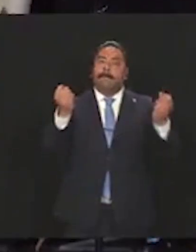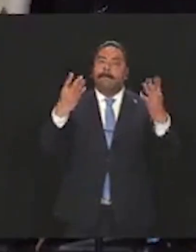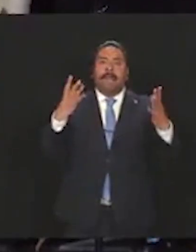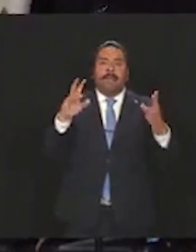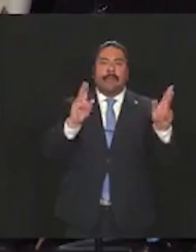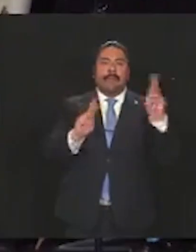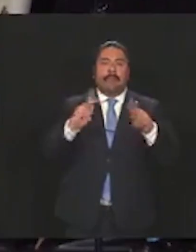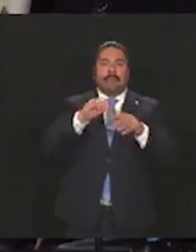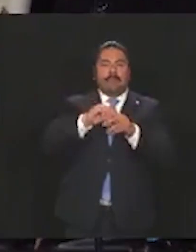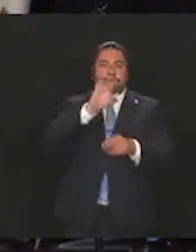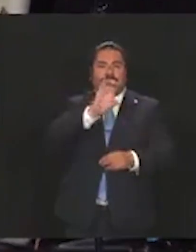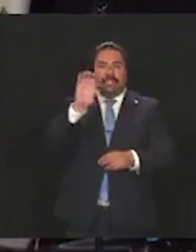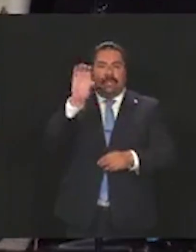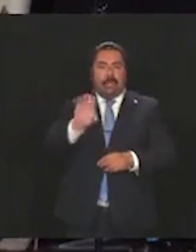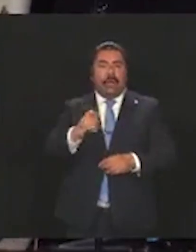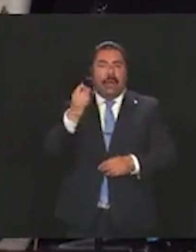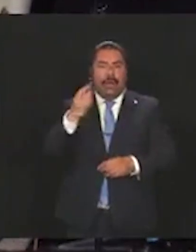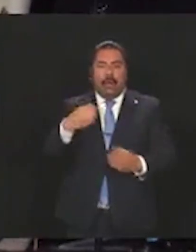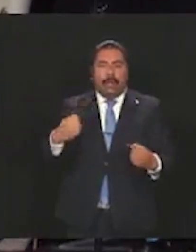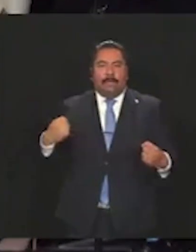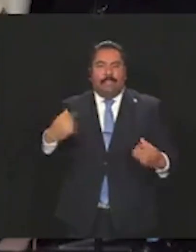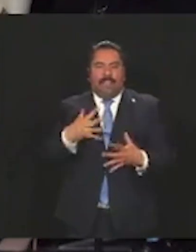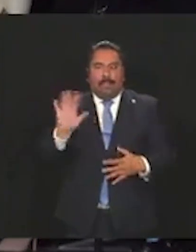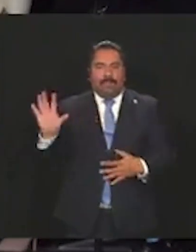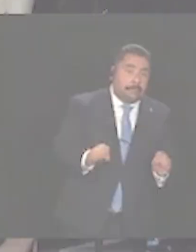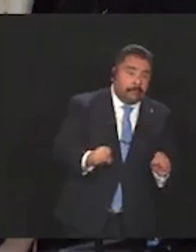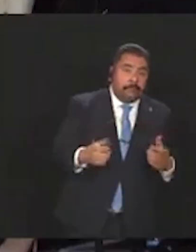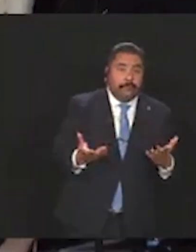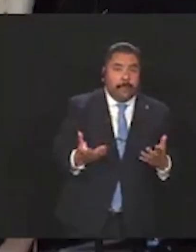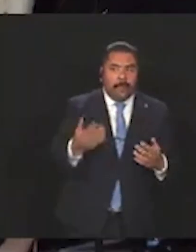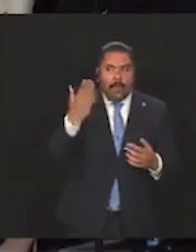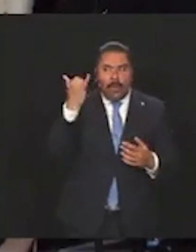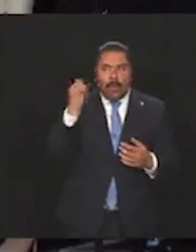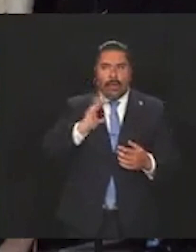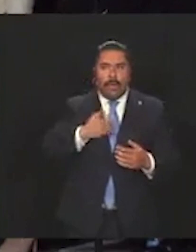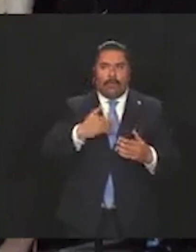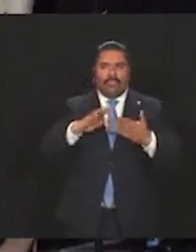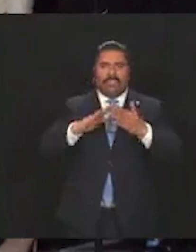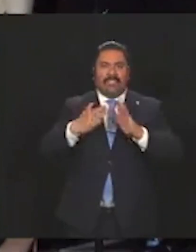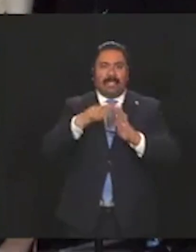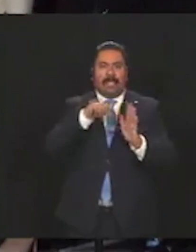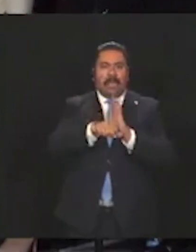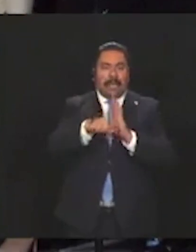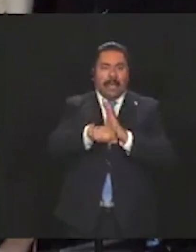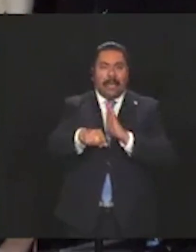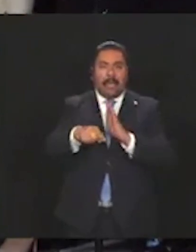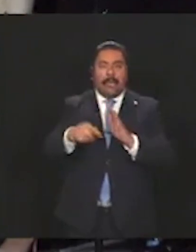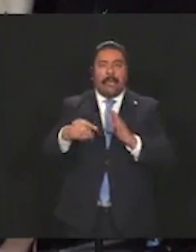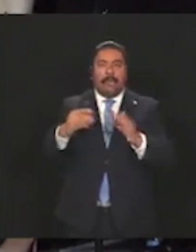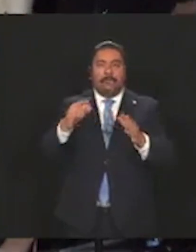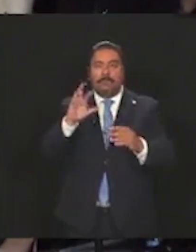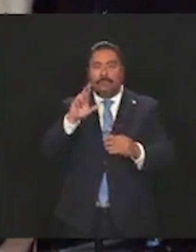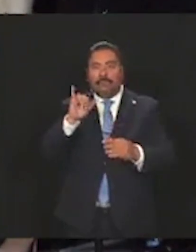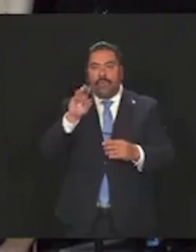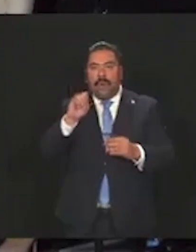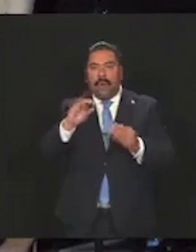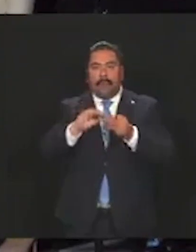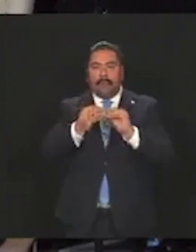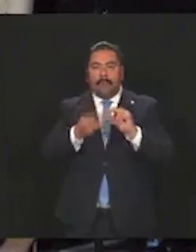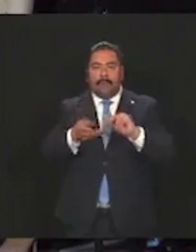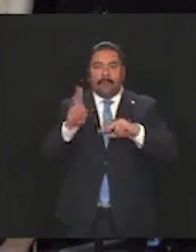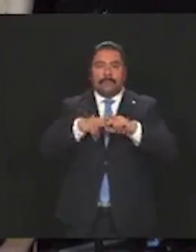Chicagoans, though, fear for their safety because our city's homicide and violent crime rates have